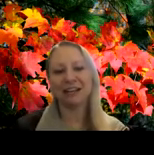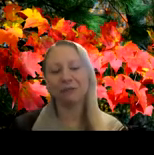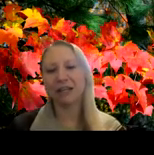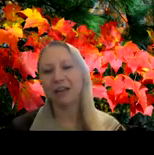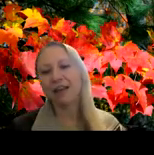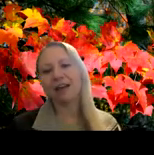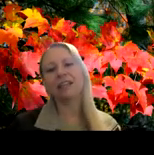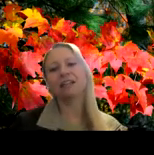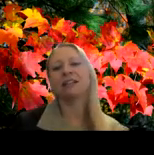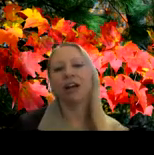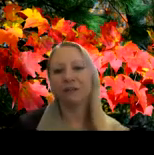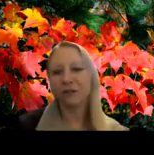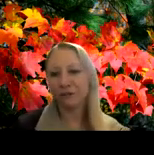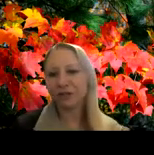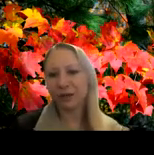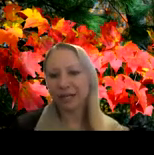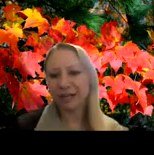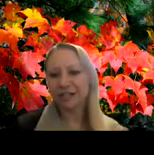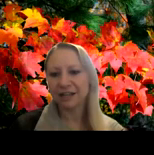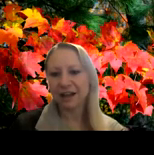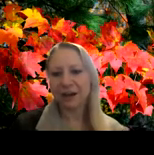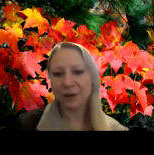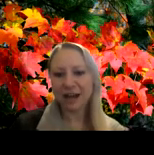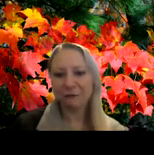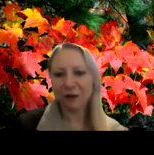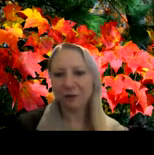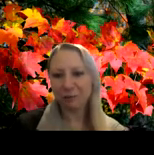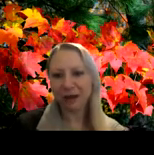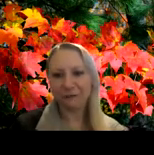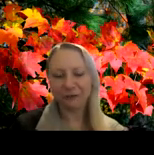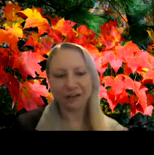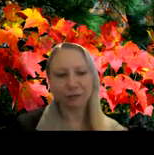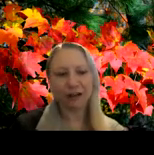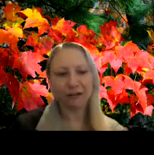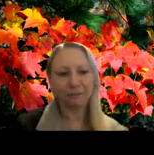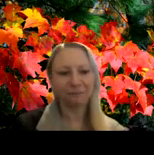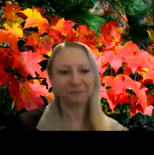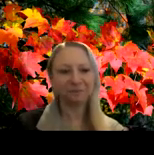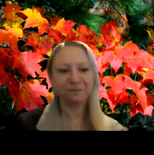Thanks to Emily. And thanks to all of you for joining us. We had fun. We hope you had fun as